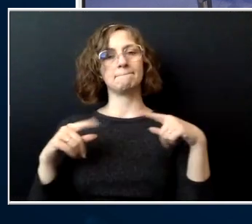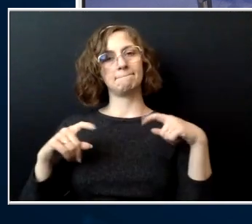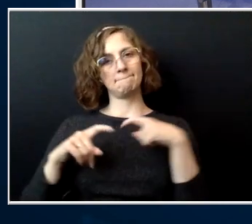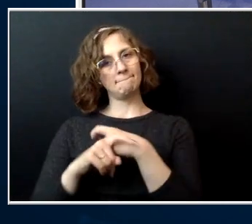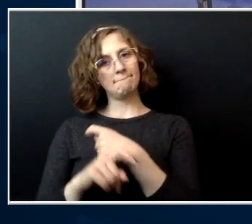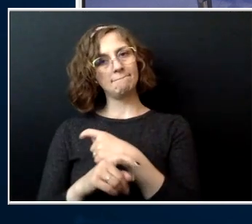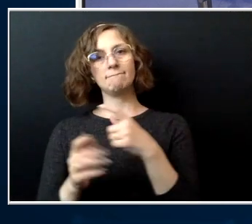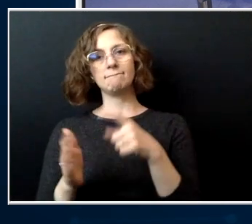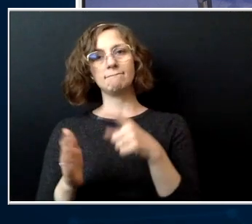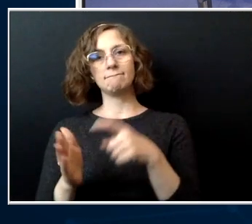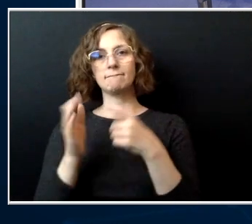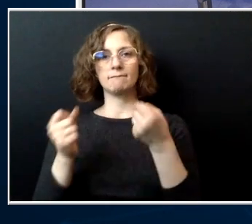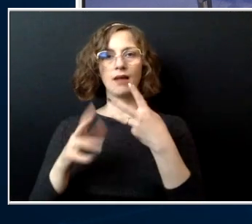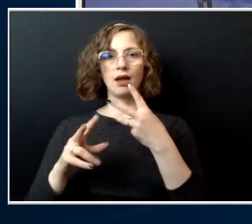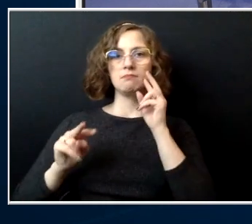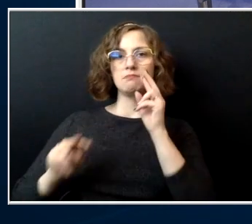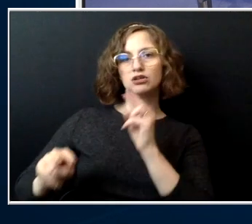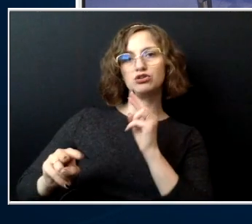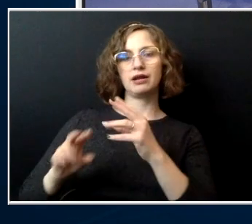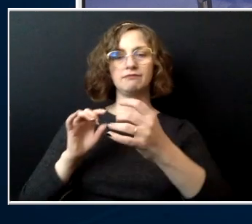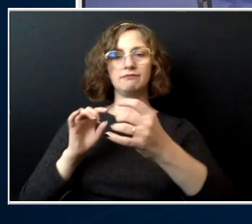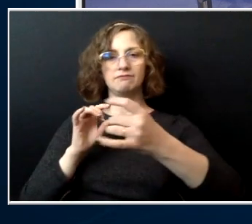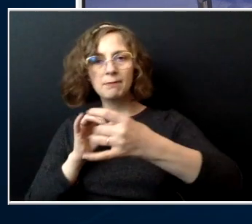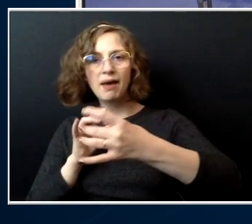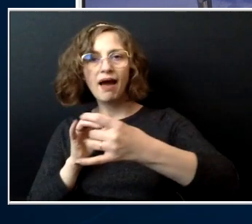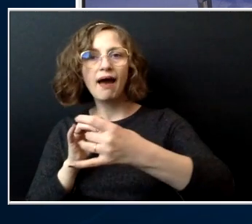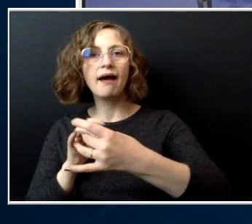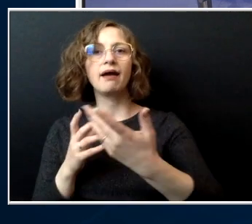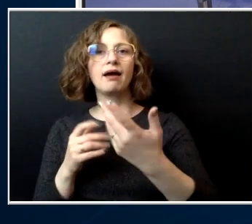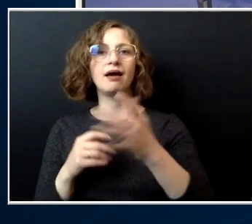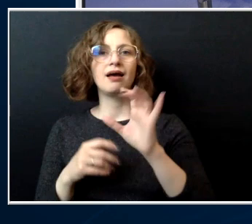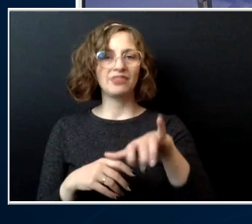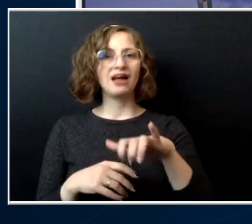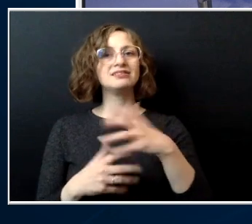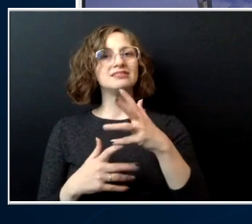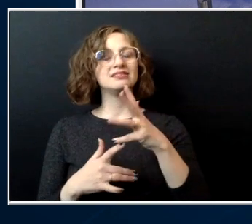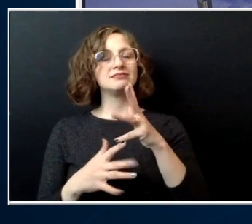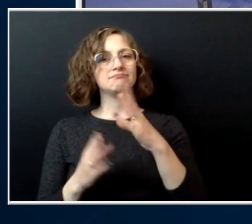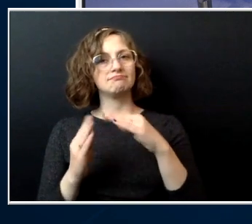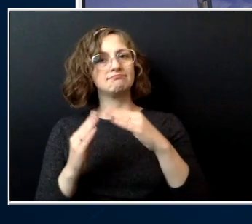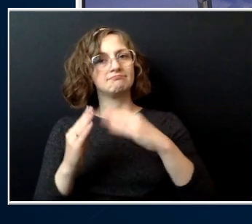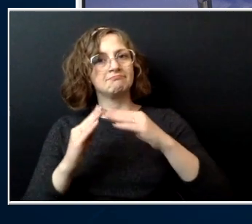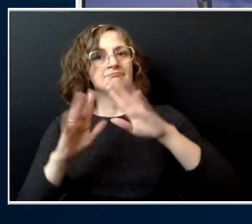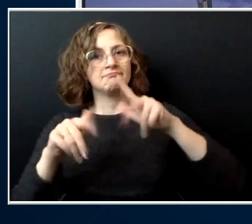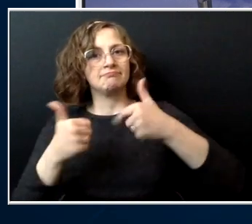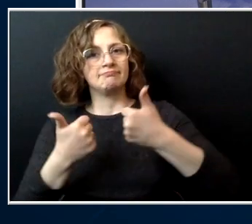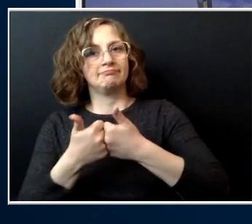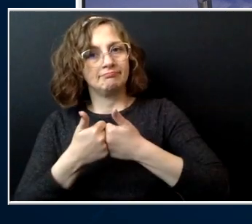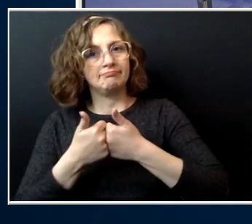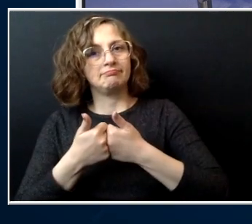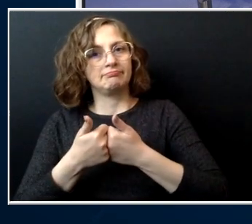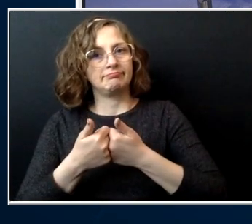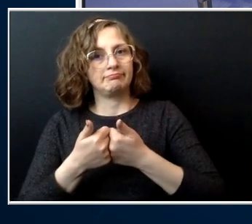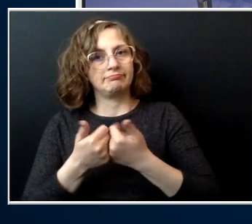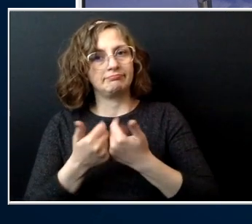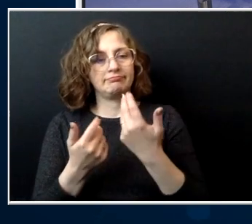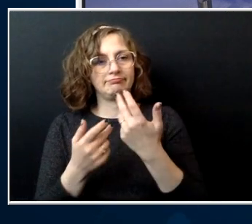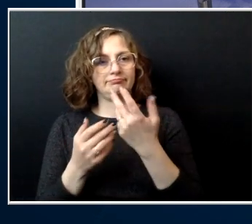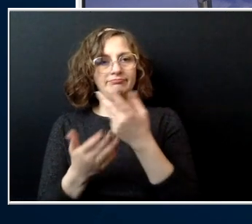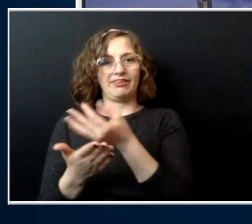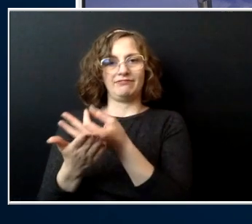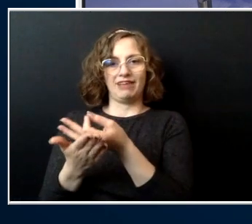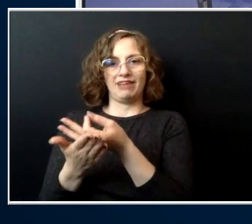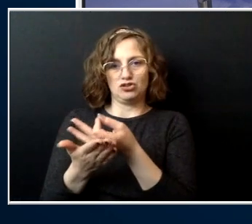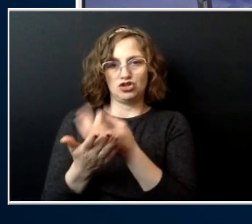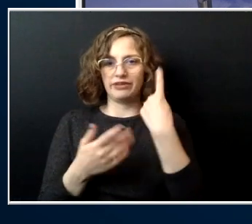lot of feedback, and I think that's a harder and harder model to export financially for a small number of patients.